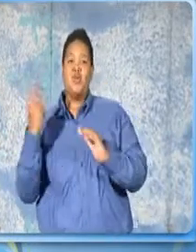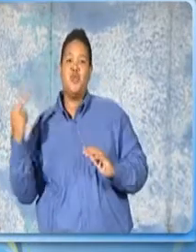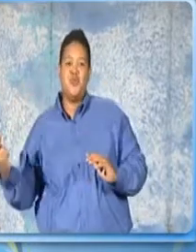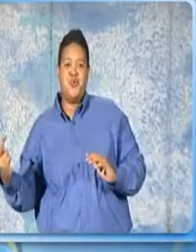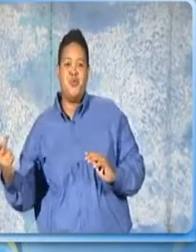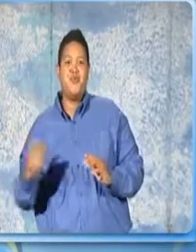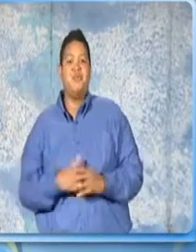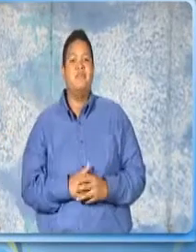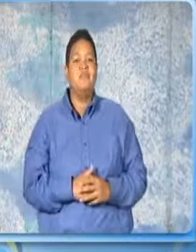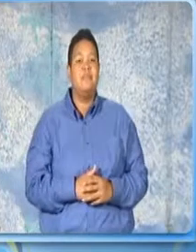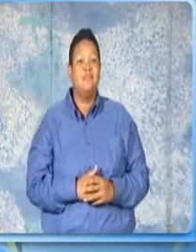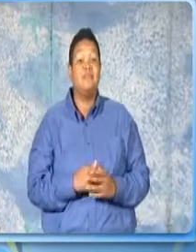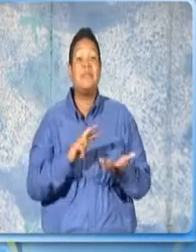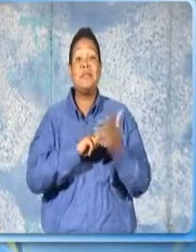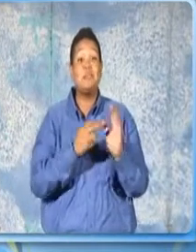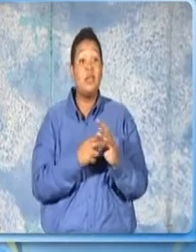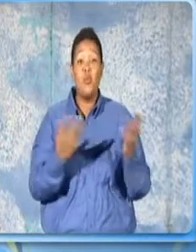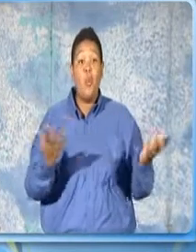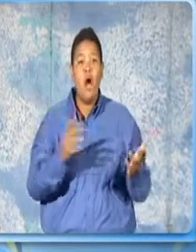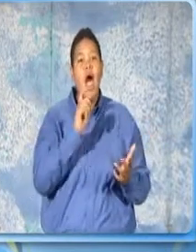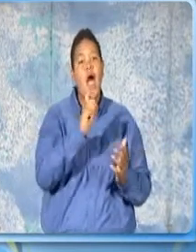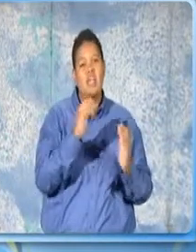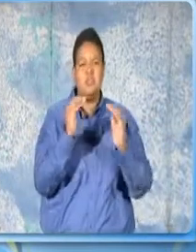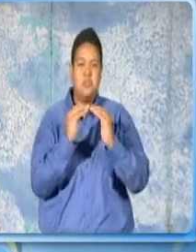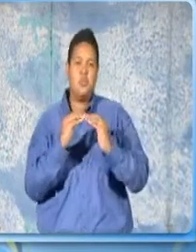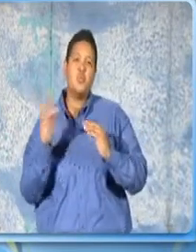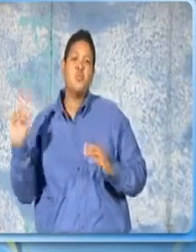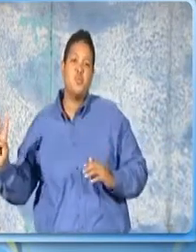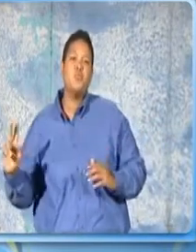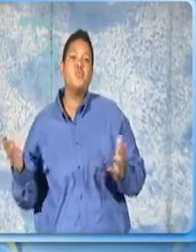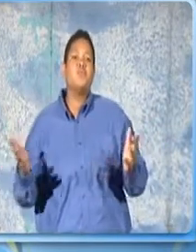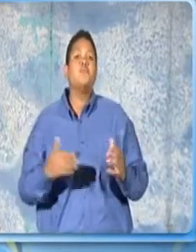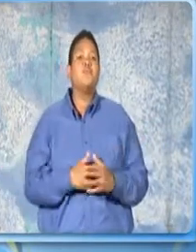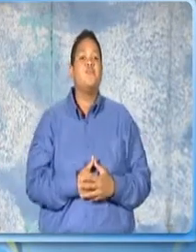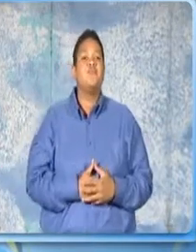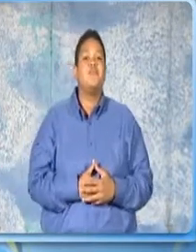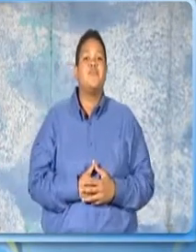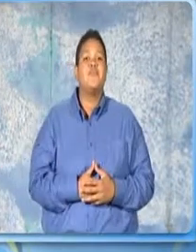side. This means that x is equal to 2.